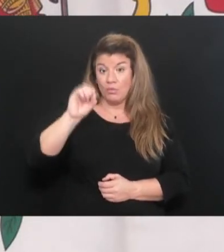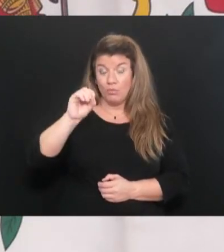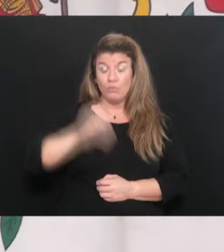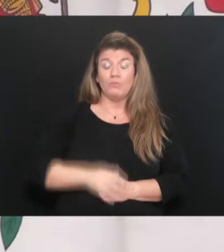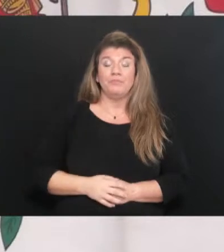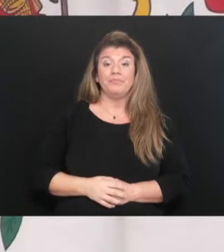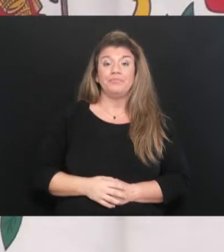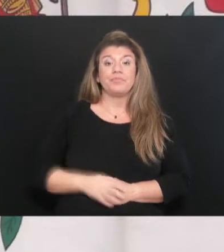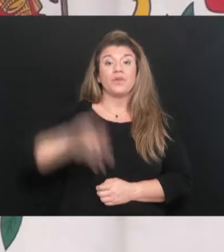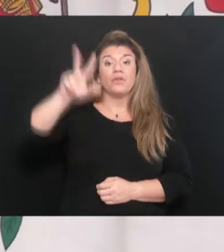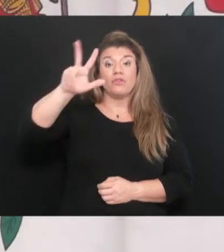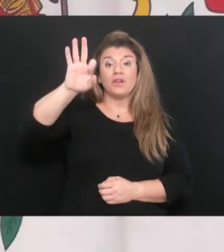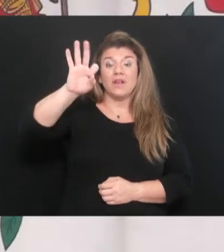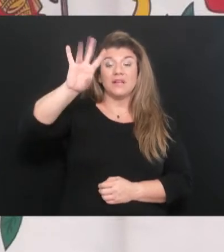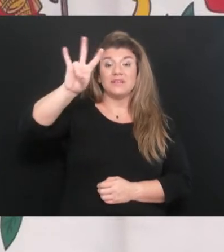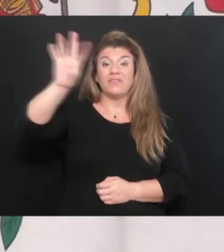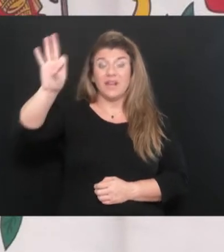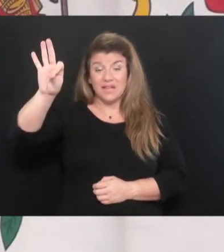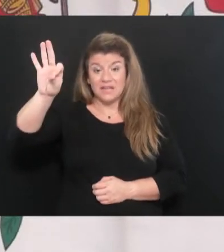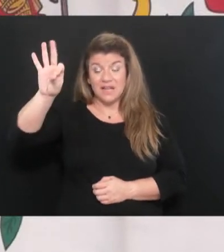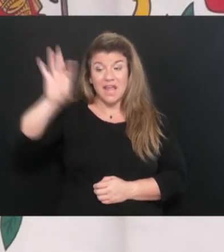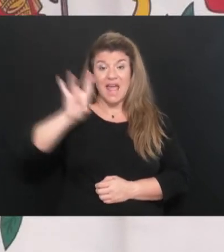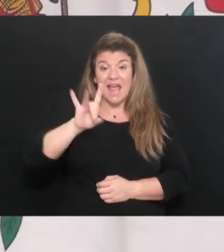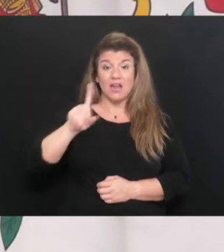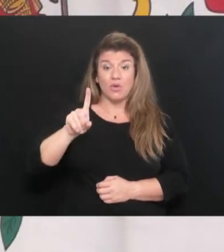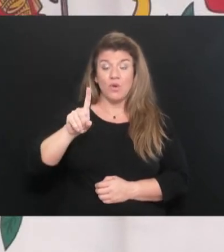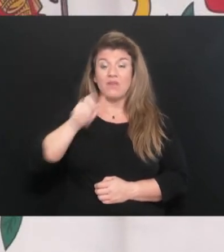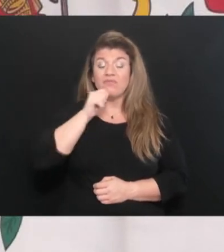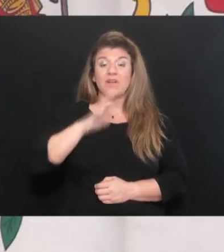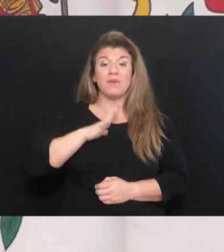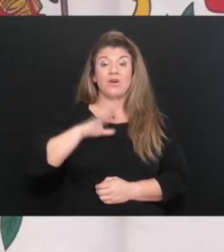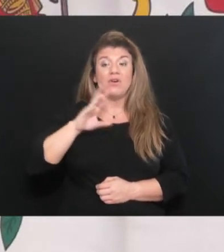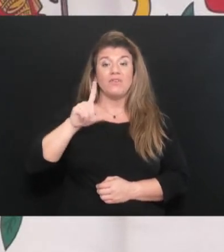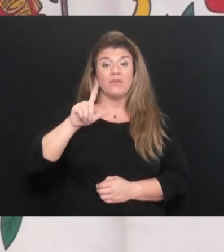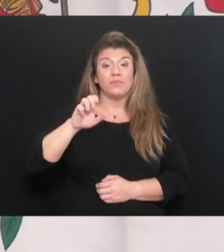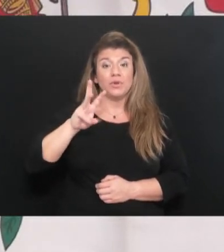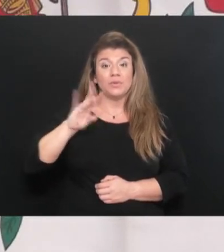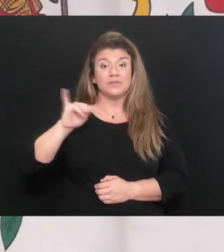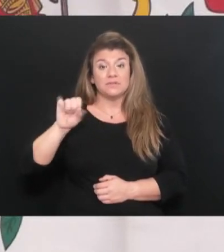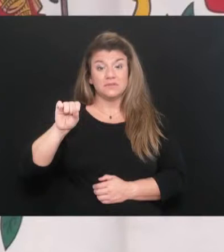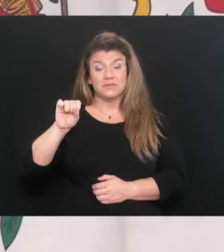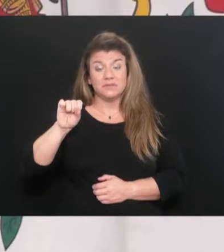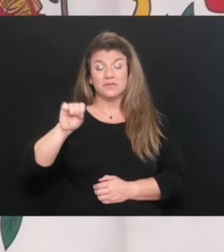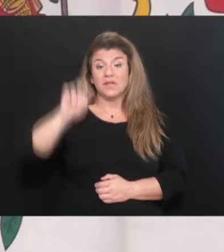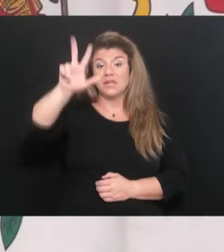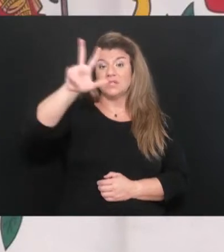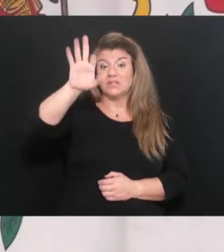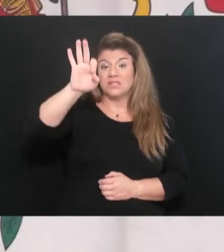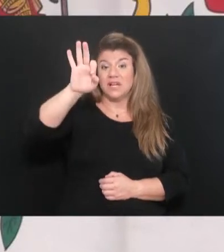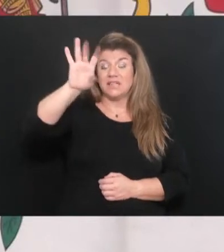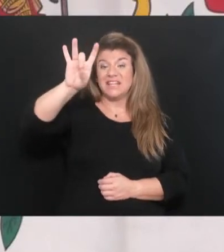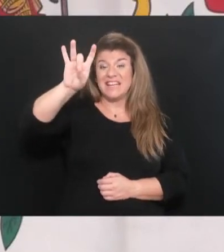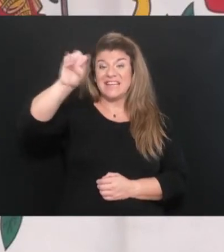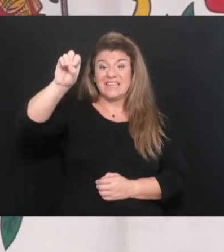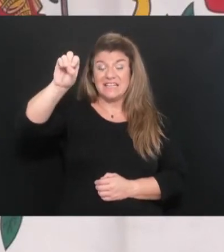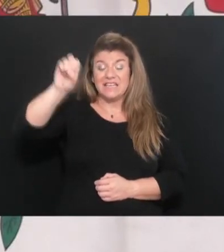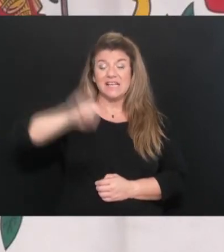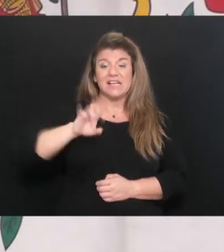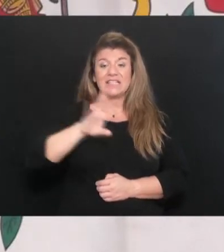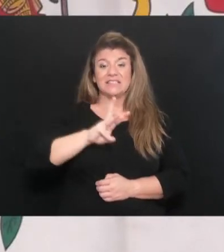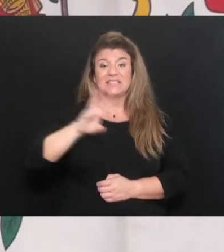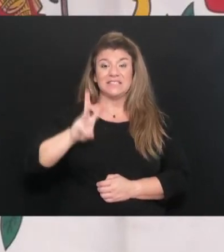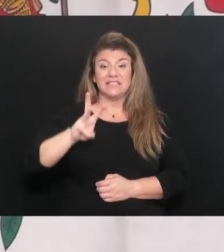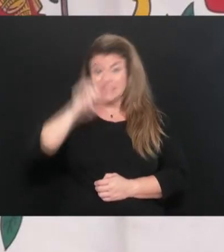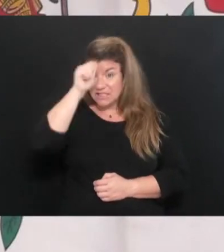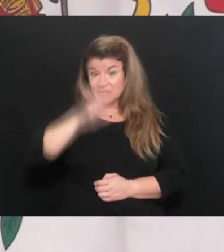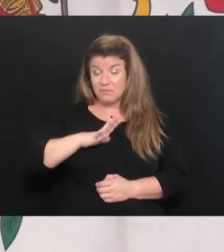The 3,979th death, an 81-year-old female from Lewis County. The 3,980th death, a